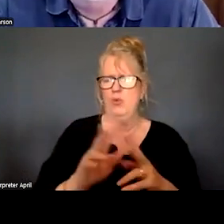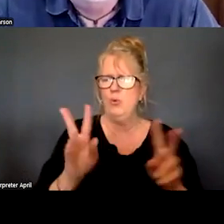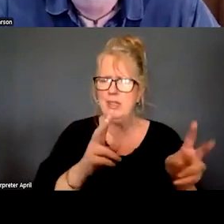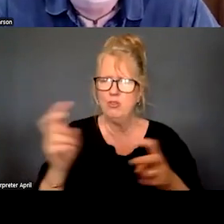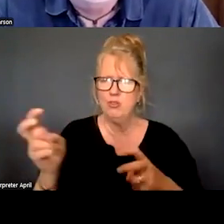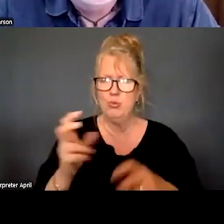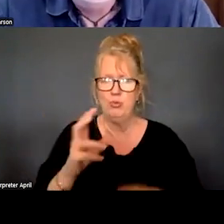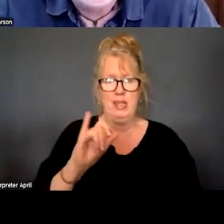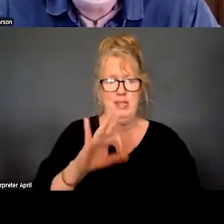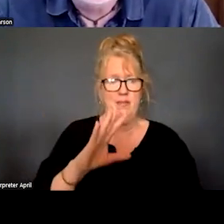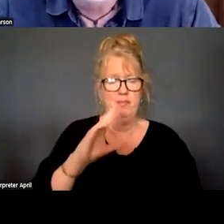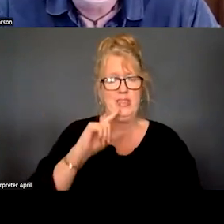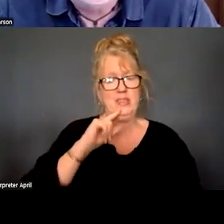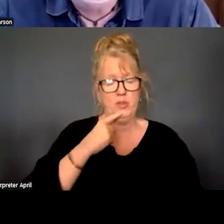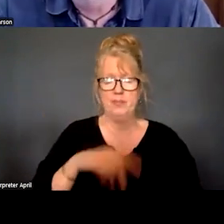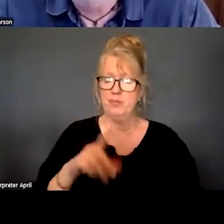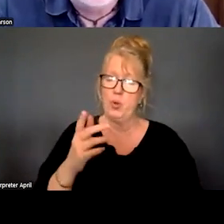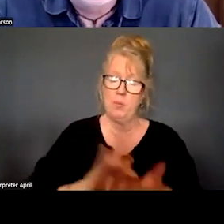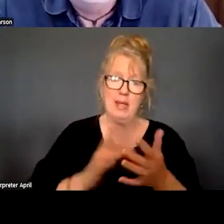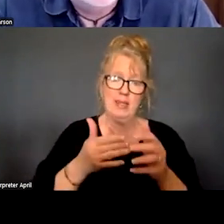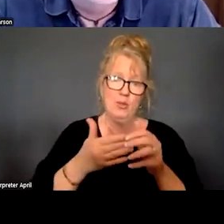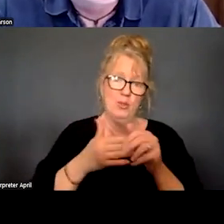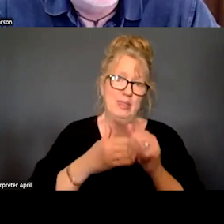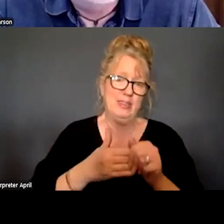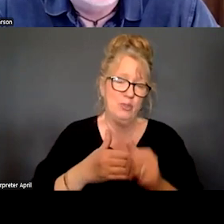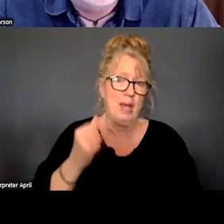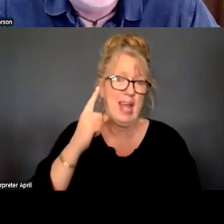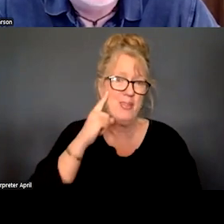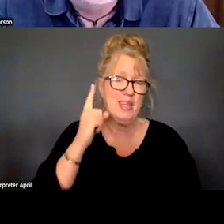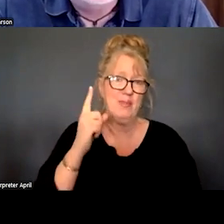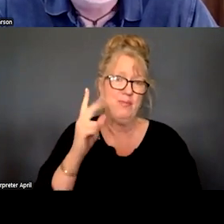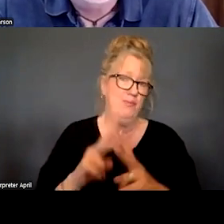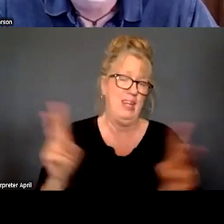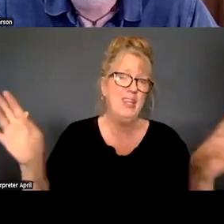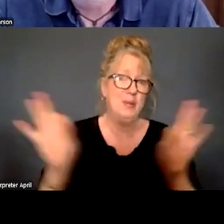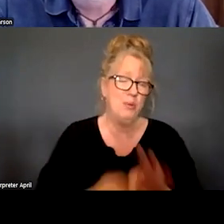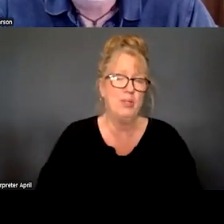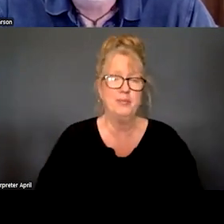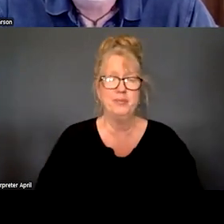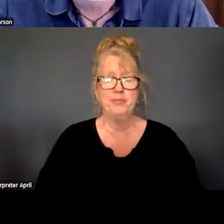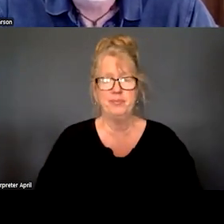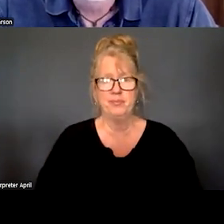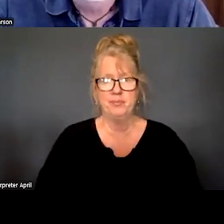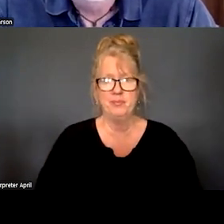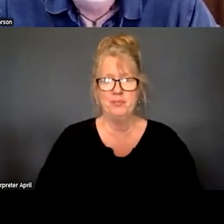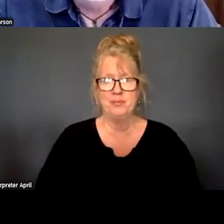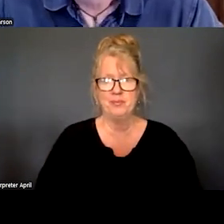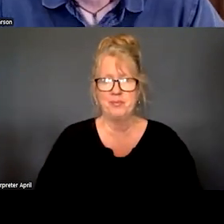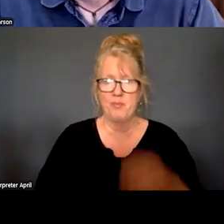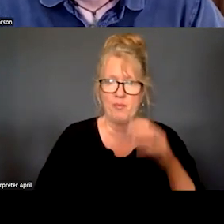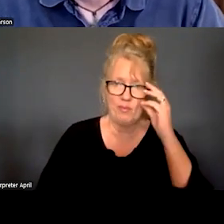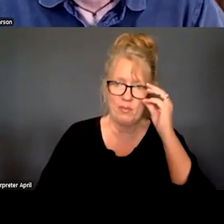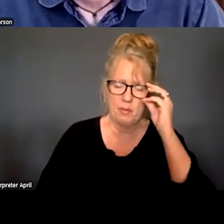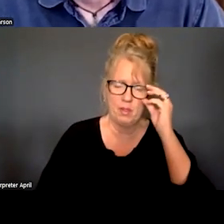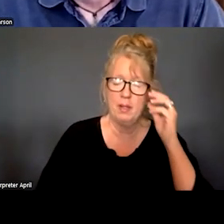seriousness of them. So the medical leadership was, I think, very, very important to us. I think one of the things, and